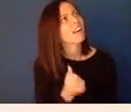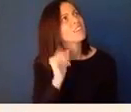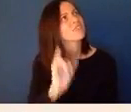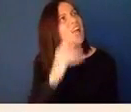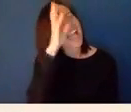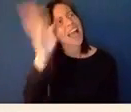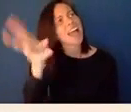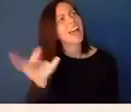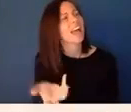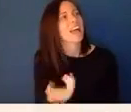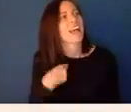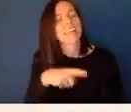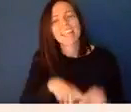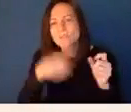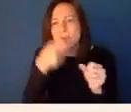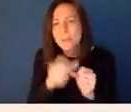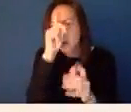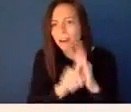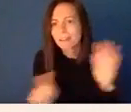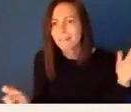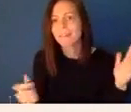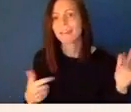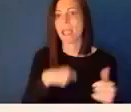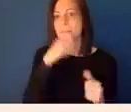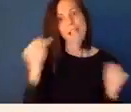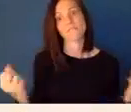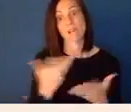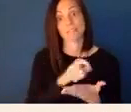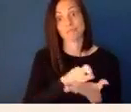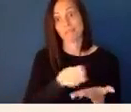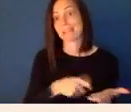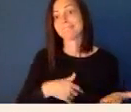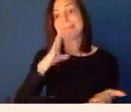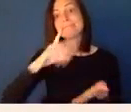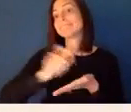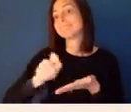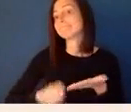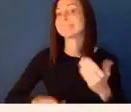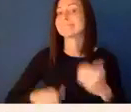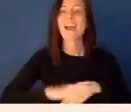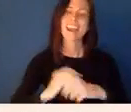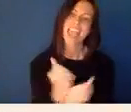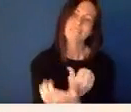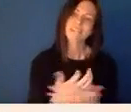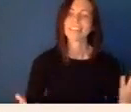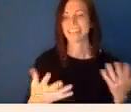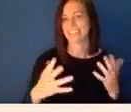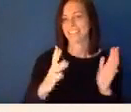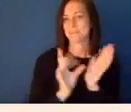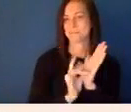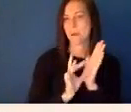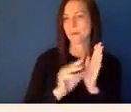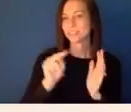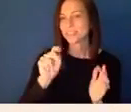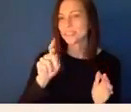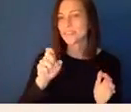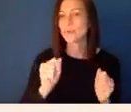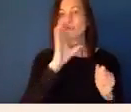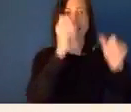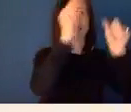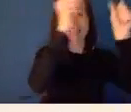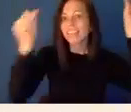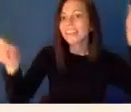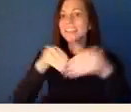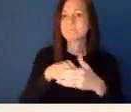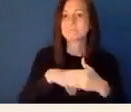had? And so I'm not afraid to write things down. I'll write things down on post-it notes and stick them all around my house, in my car.